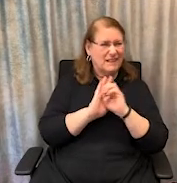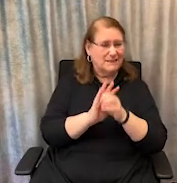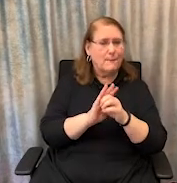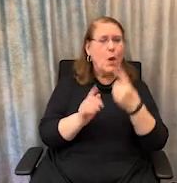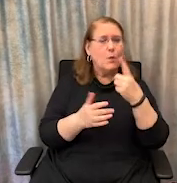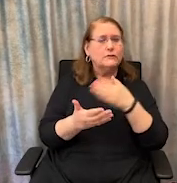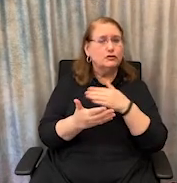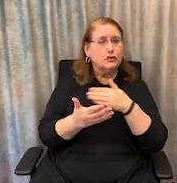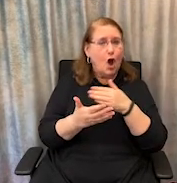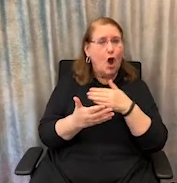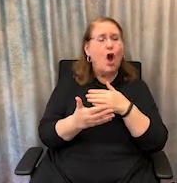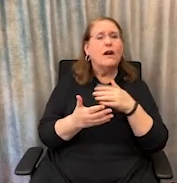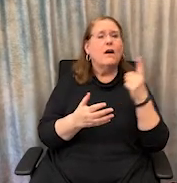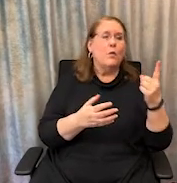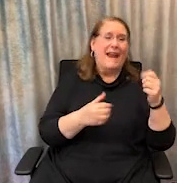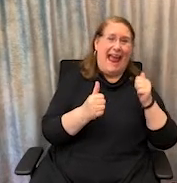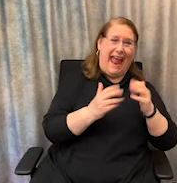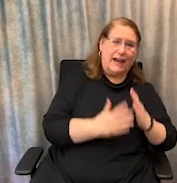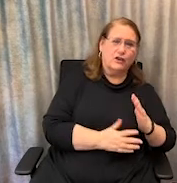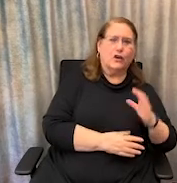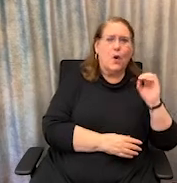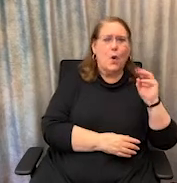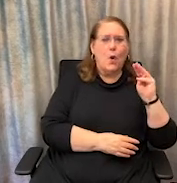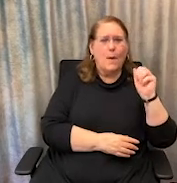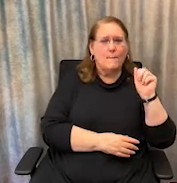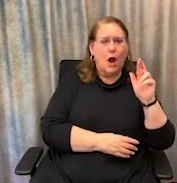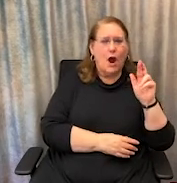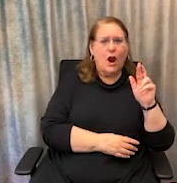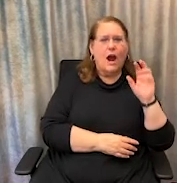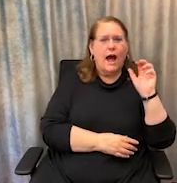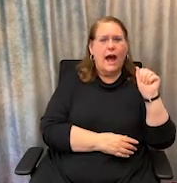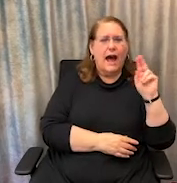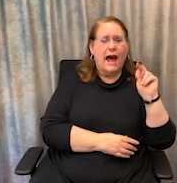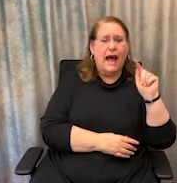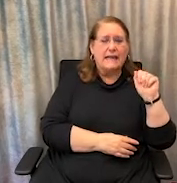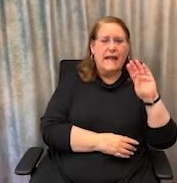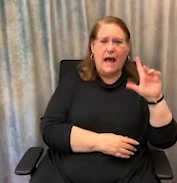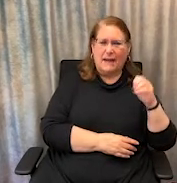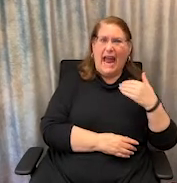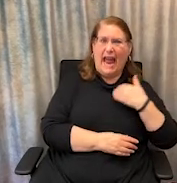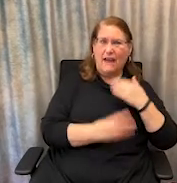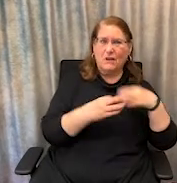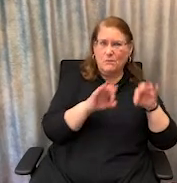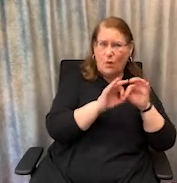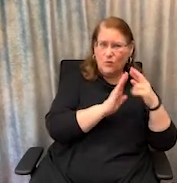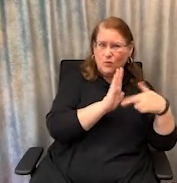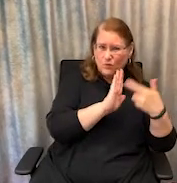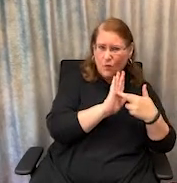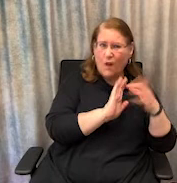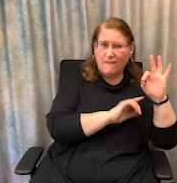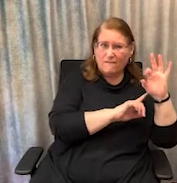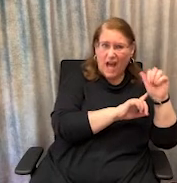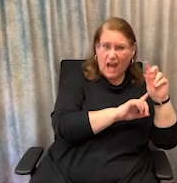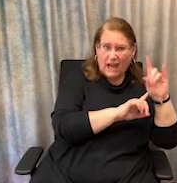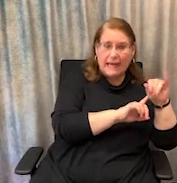song contributed by an actor, Omar Antabli, who plays a leading role, the character of Fadi, who